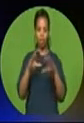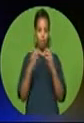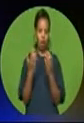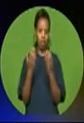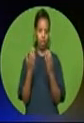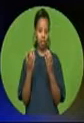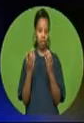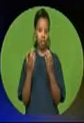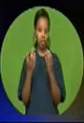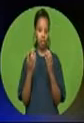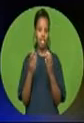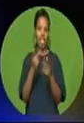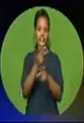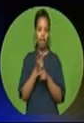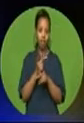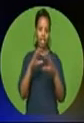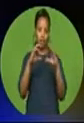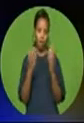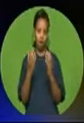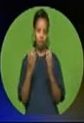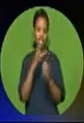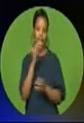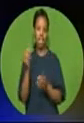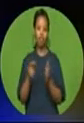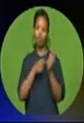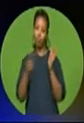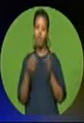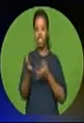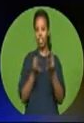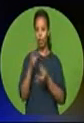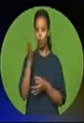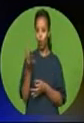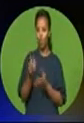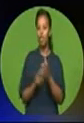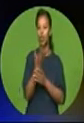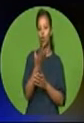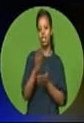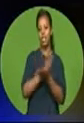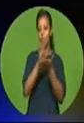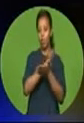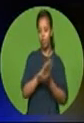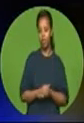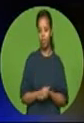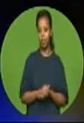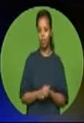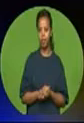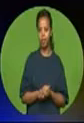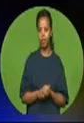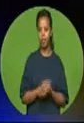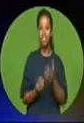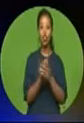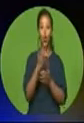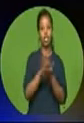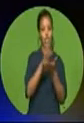part, a credit part, and brief description of the source document. The